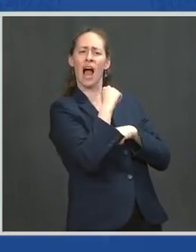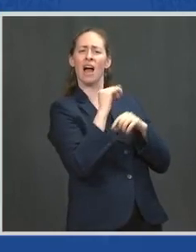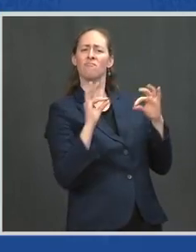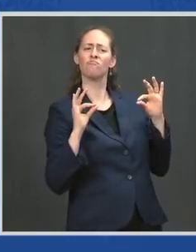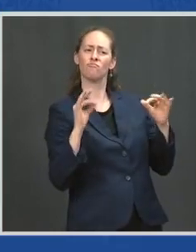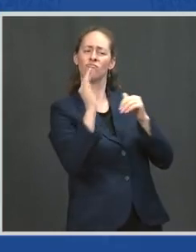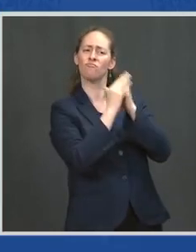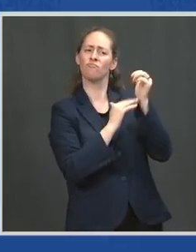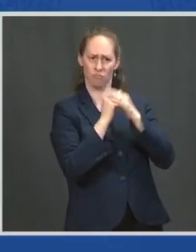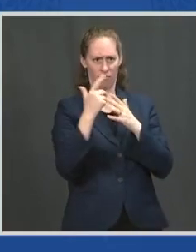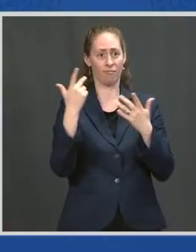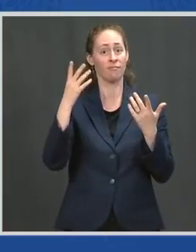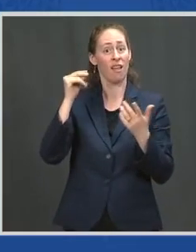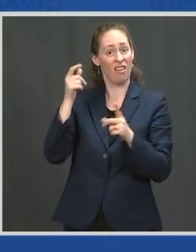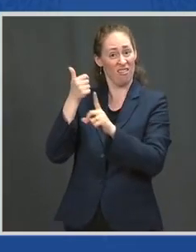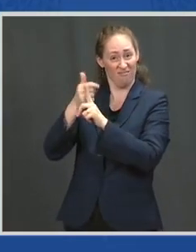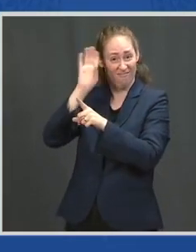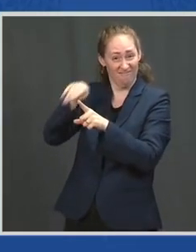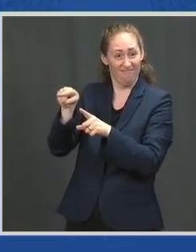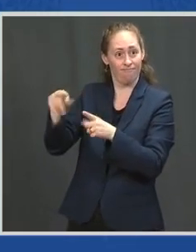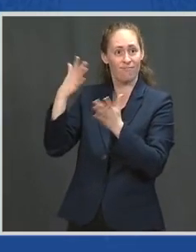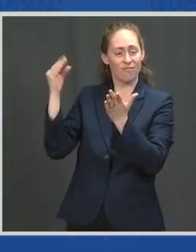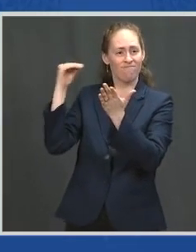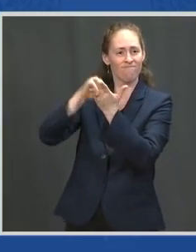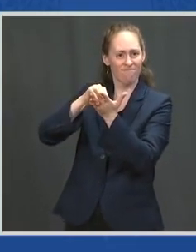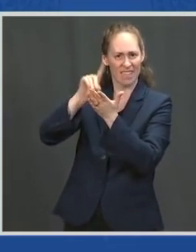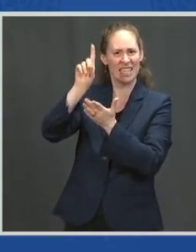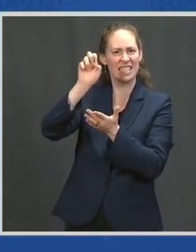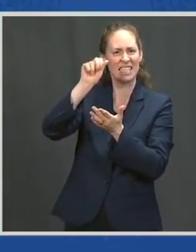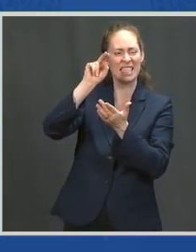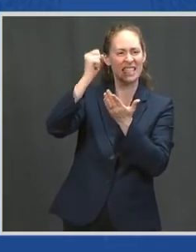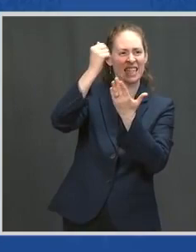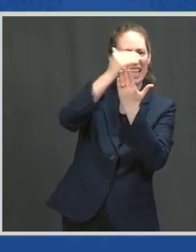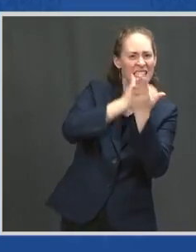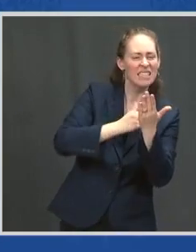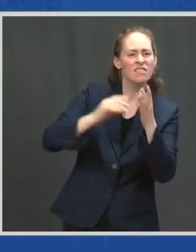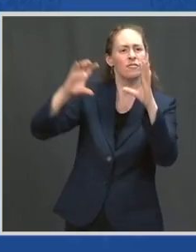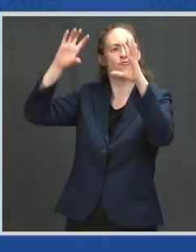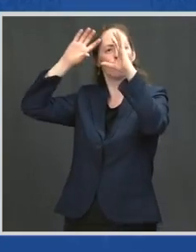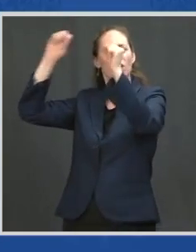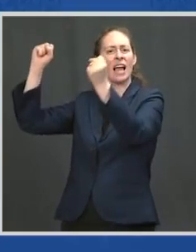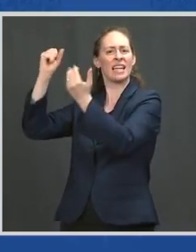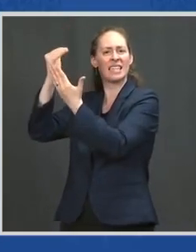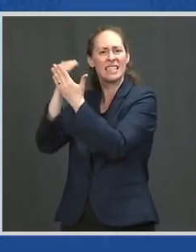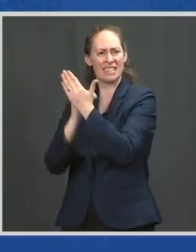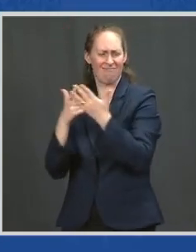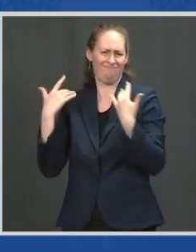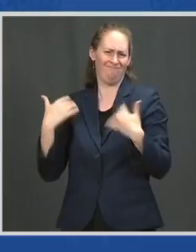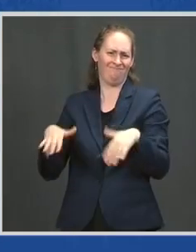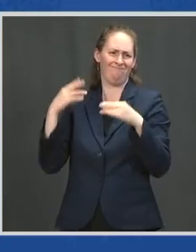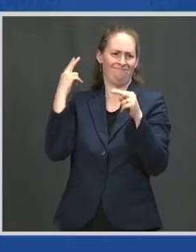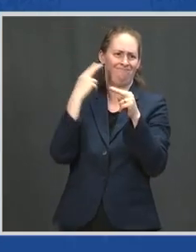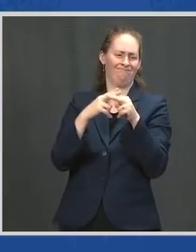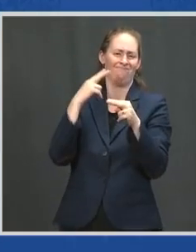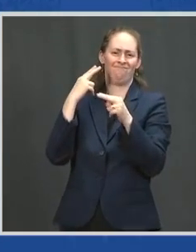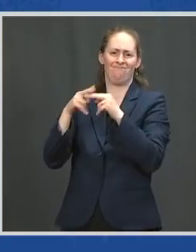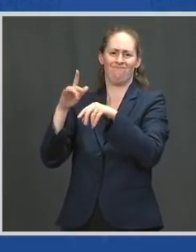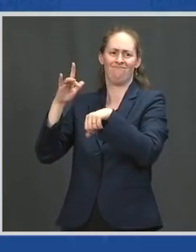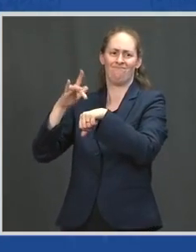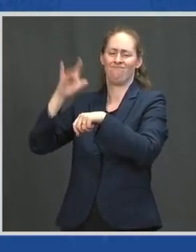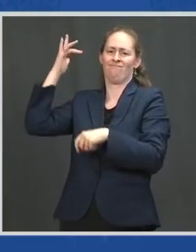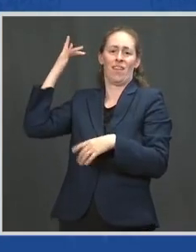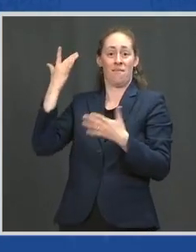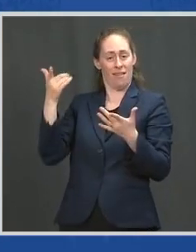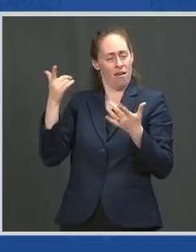the dean's list and is well on her way to a career she loves.